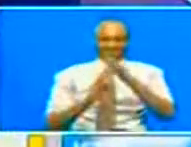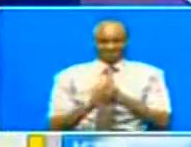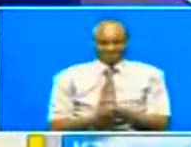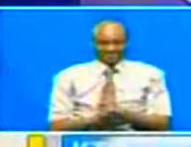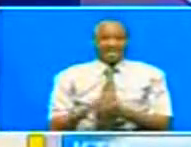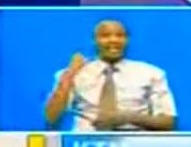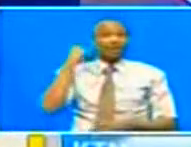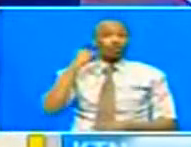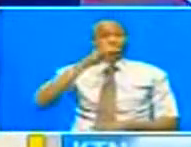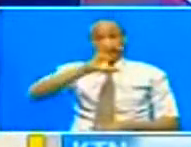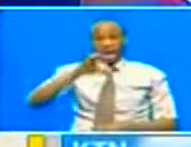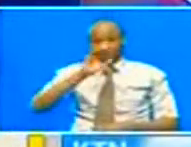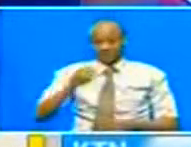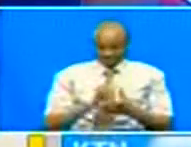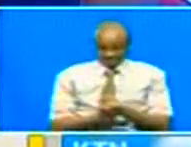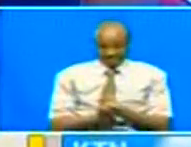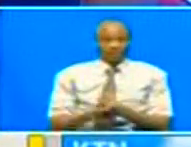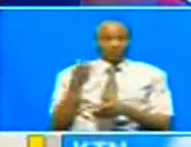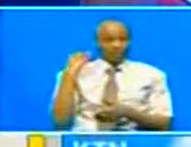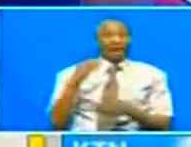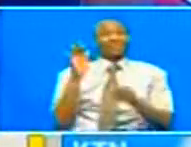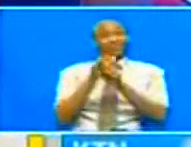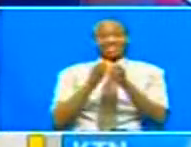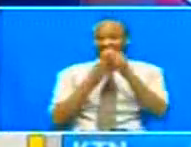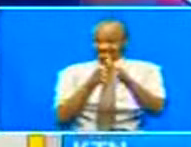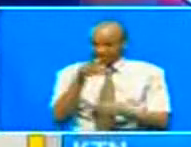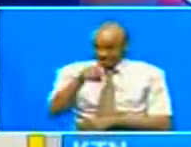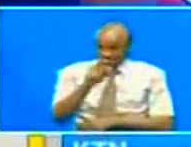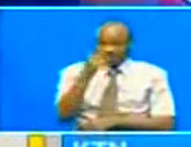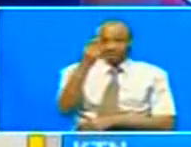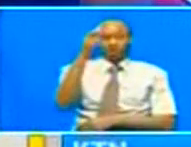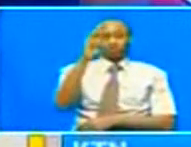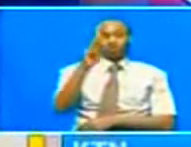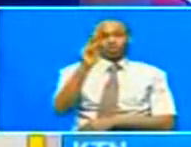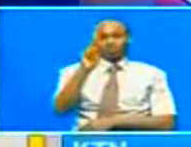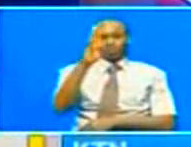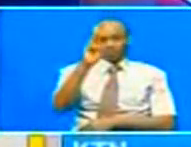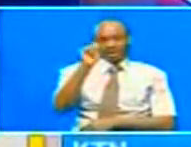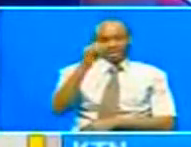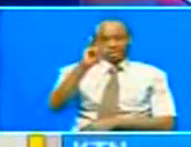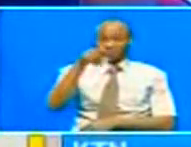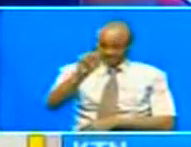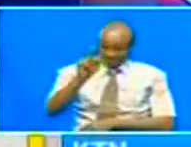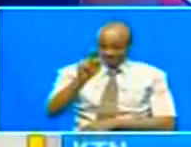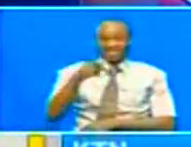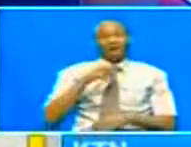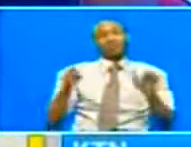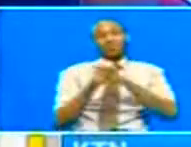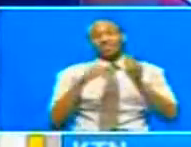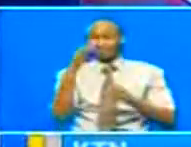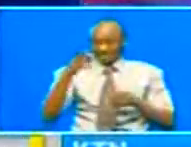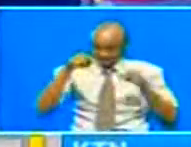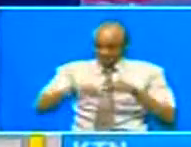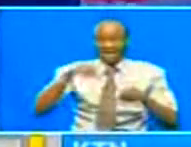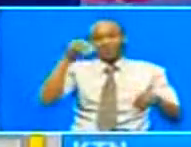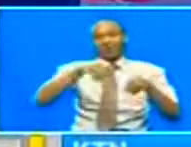Now, Nakuru County former Majority Leader James Kipkoros Tuwei is the new Deputy Speaker for the Assembly after he was voted